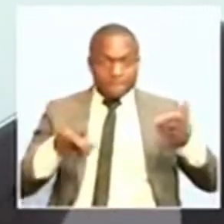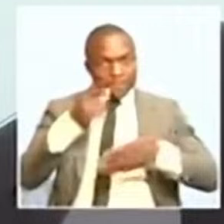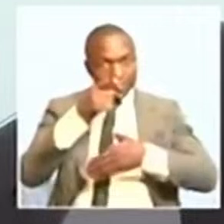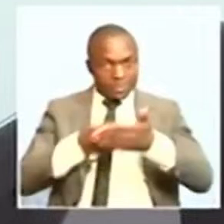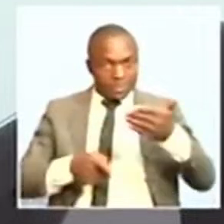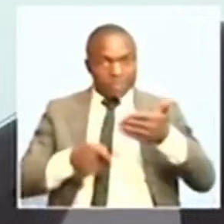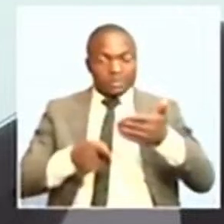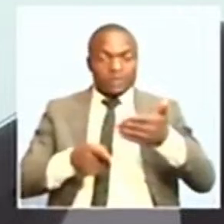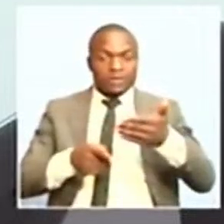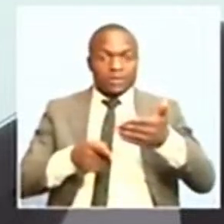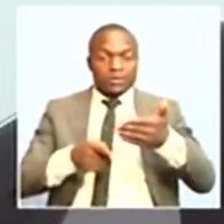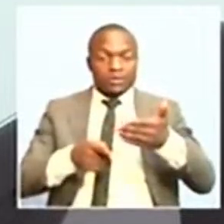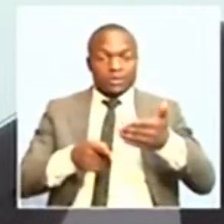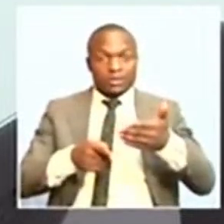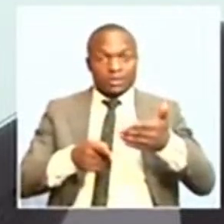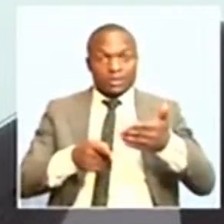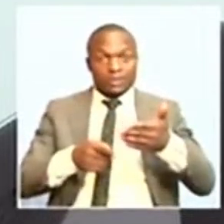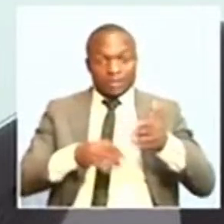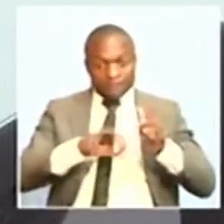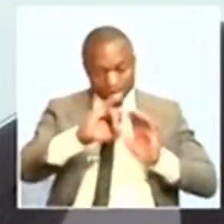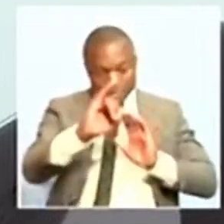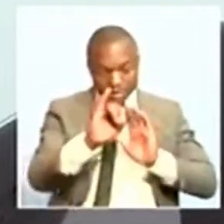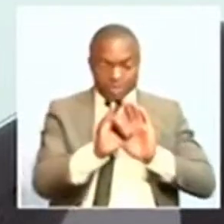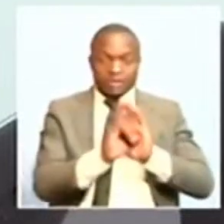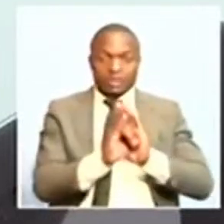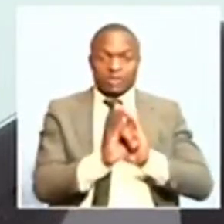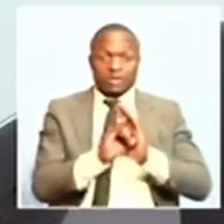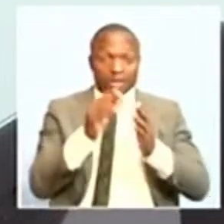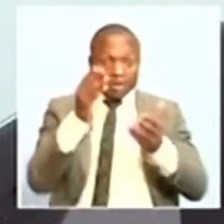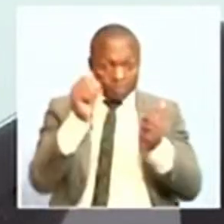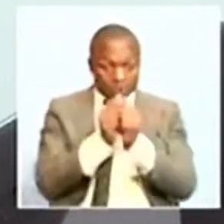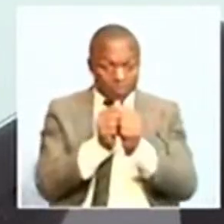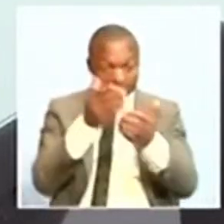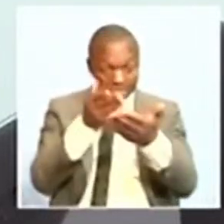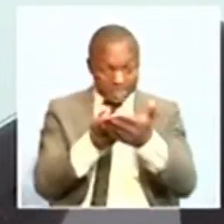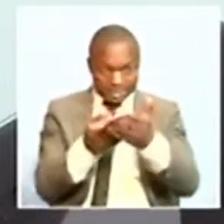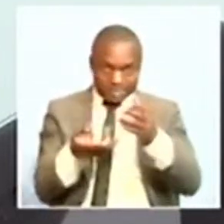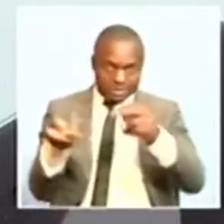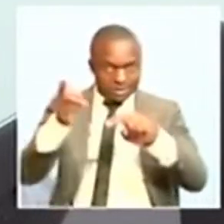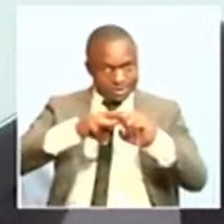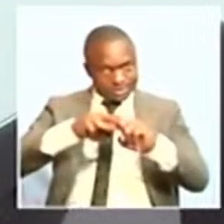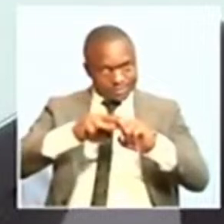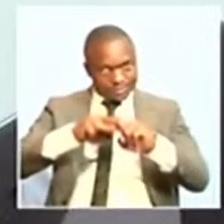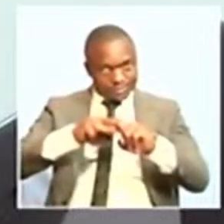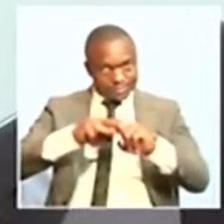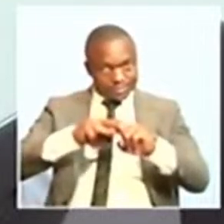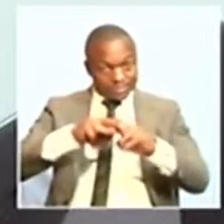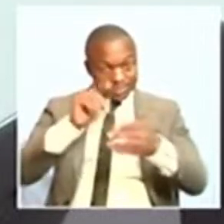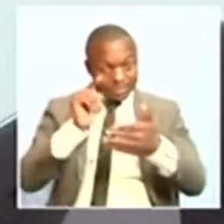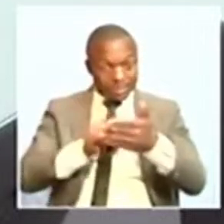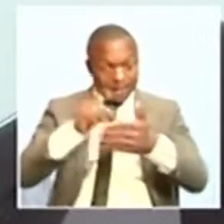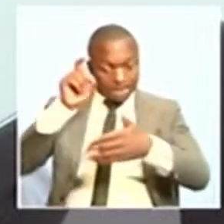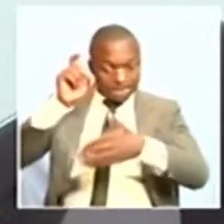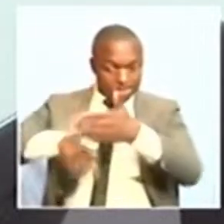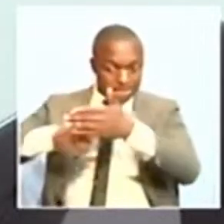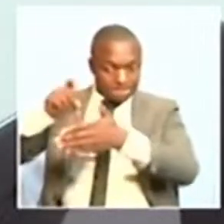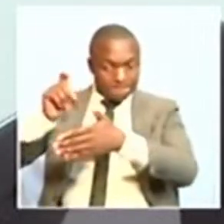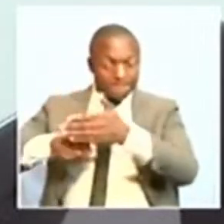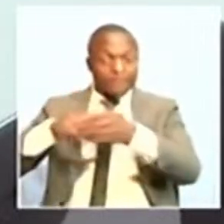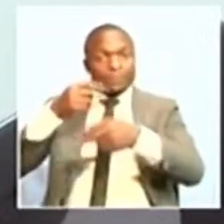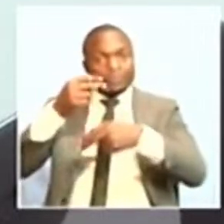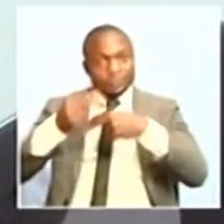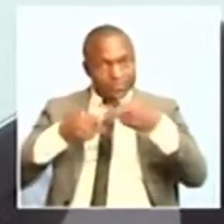is being imported. But also, Honorable Chair, with this increase in this surtax, it means that